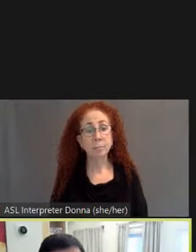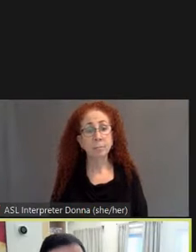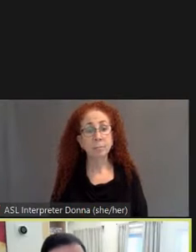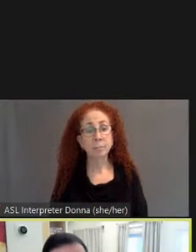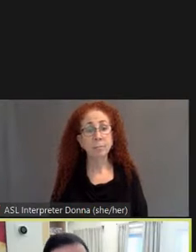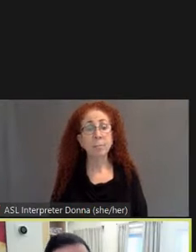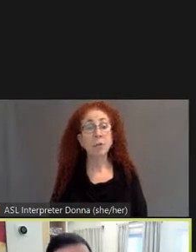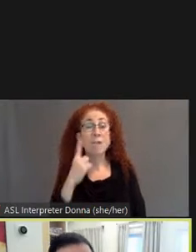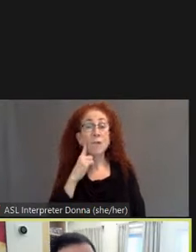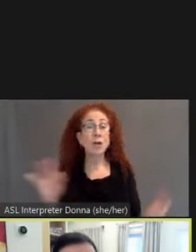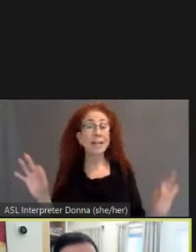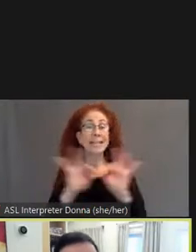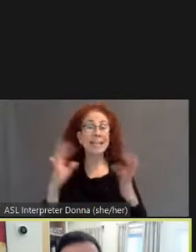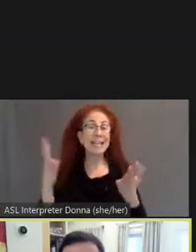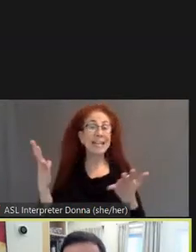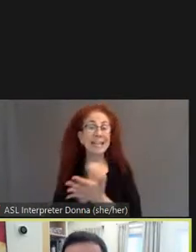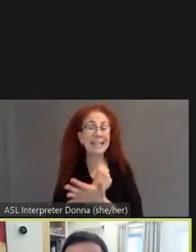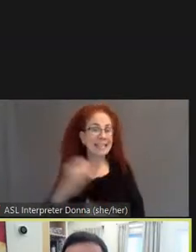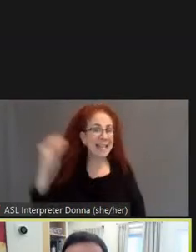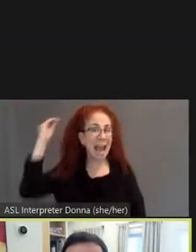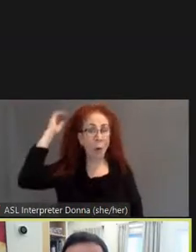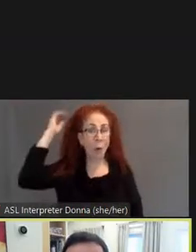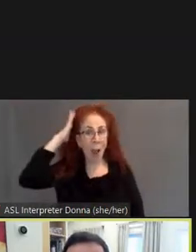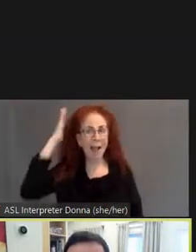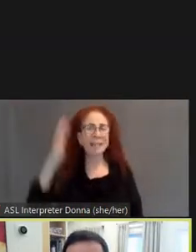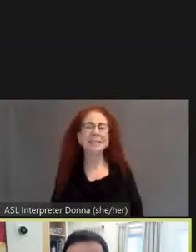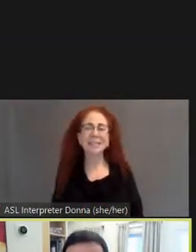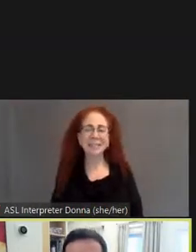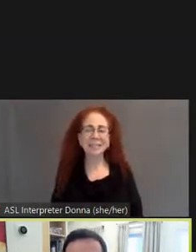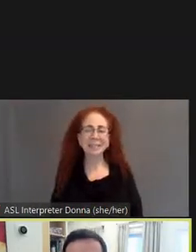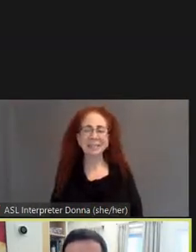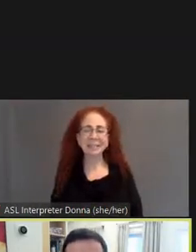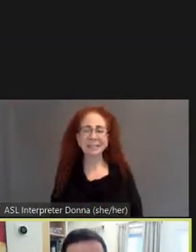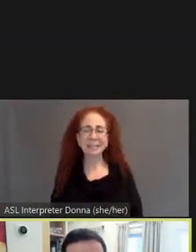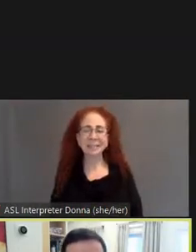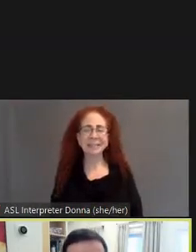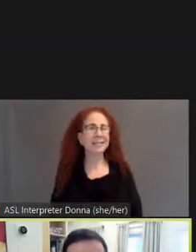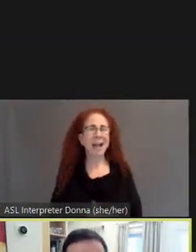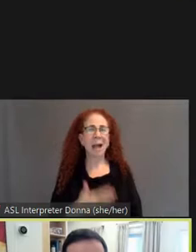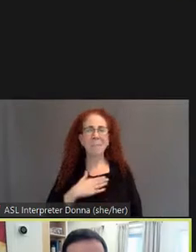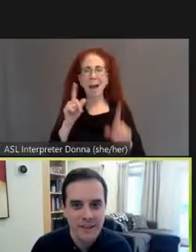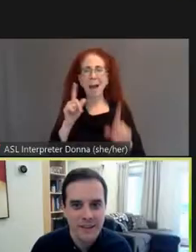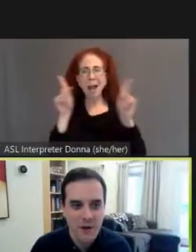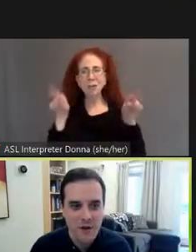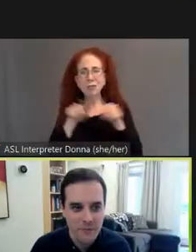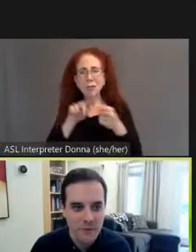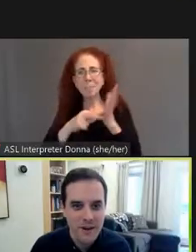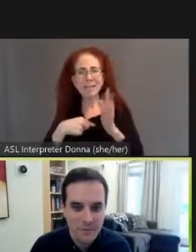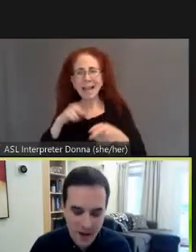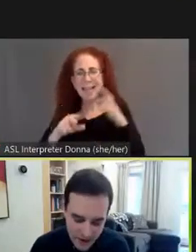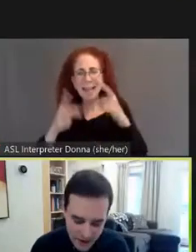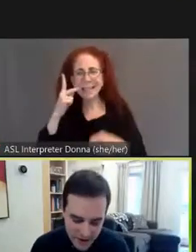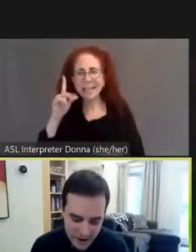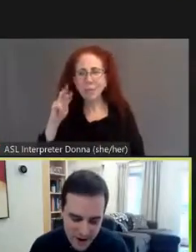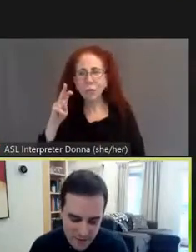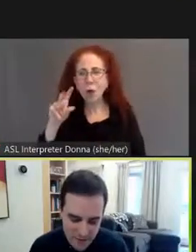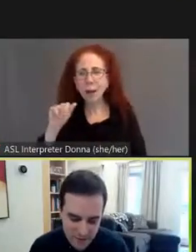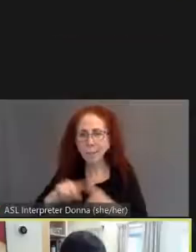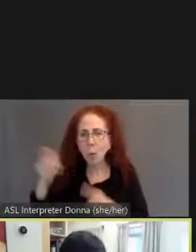of key takeaways, I can't, because of my screen, I can't see Veronica, but I'd like to welcome Veronica